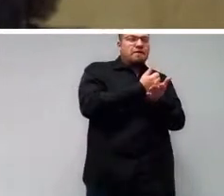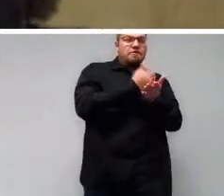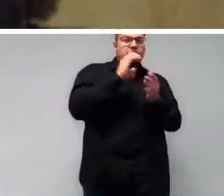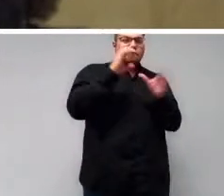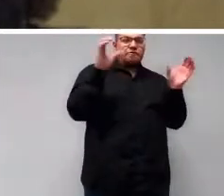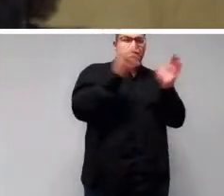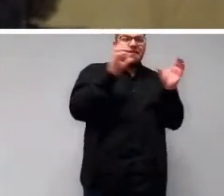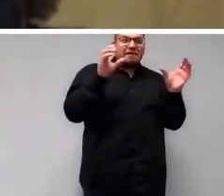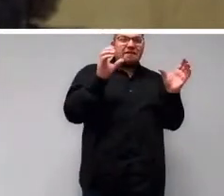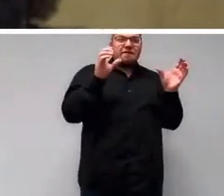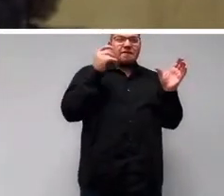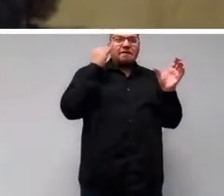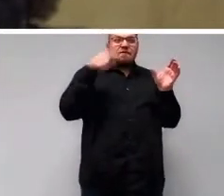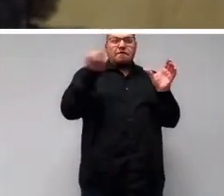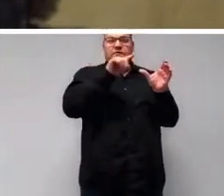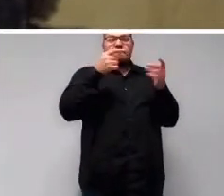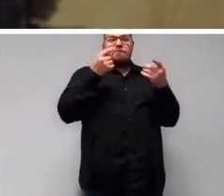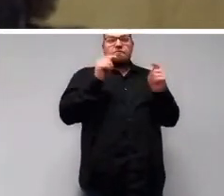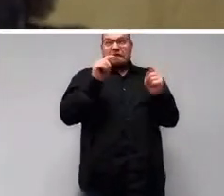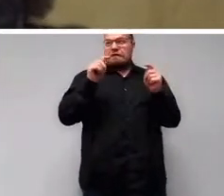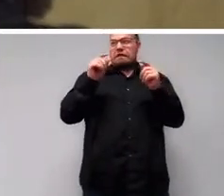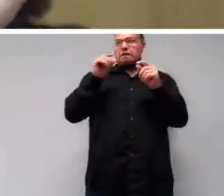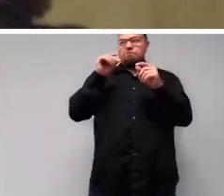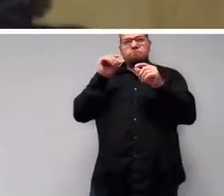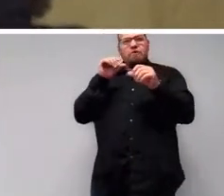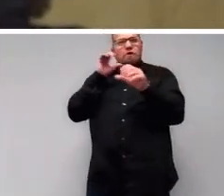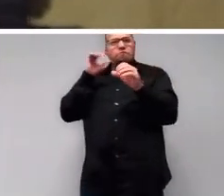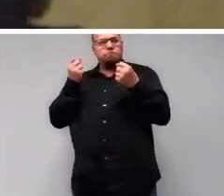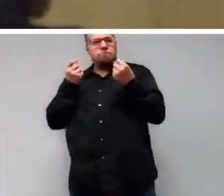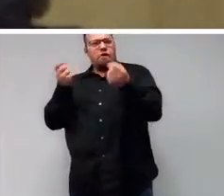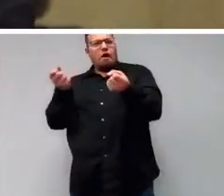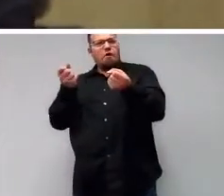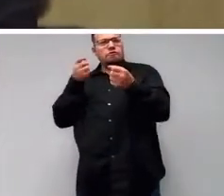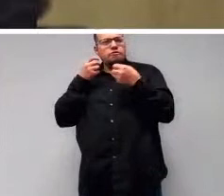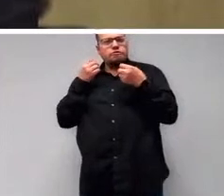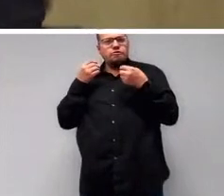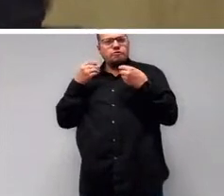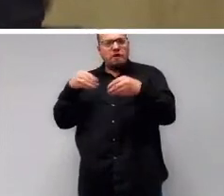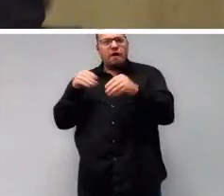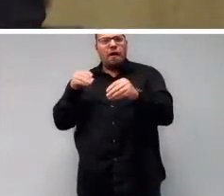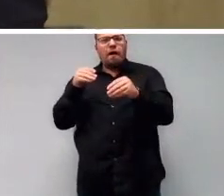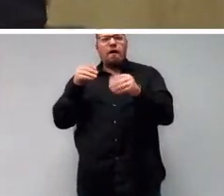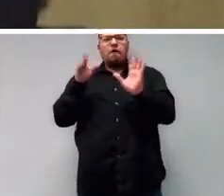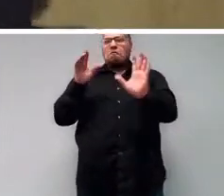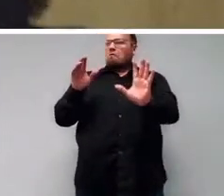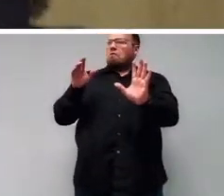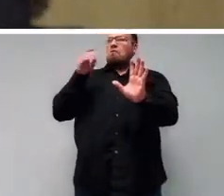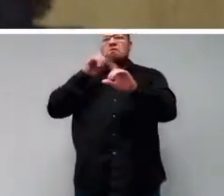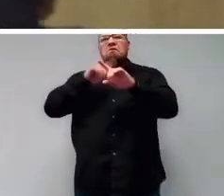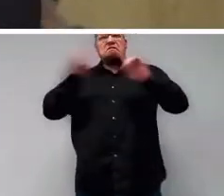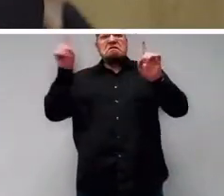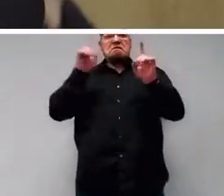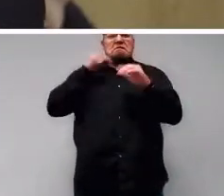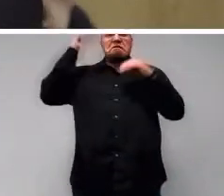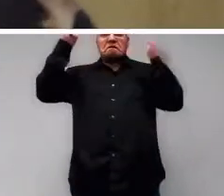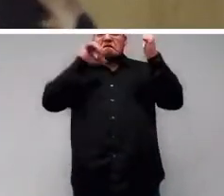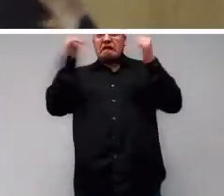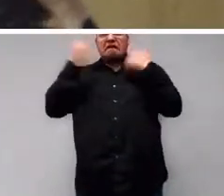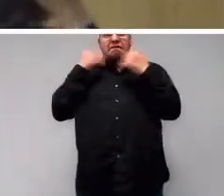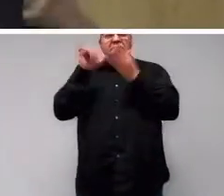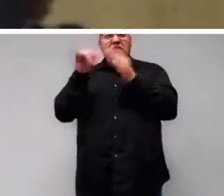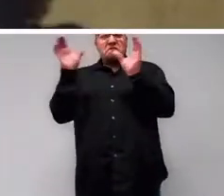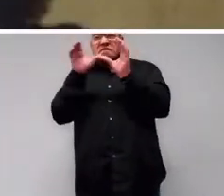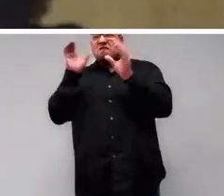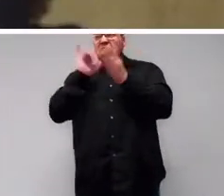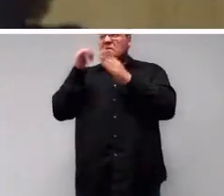you ran an auto body shop and you hired a different adult who didn't come to you with these certifications, it would cost you thousands of dollars.